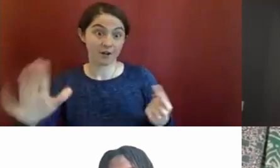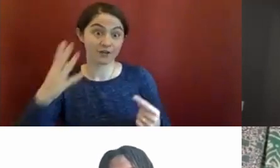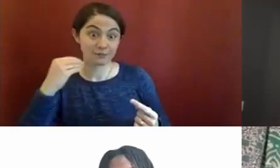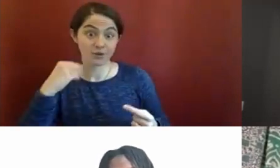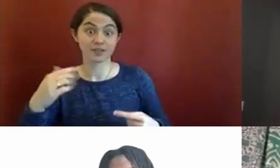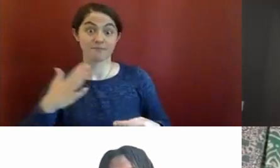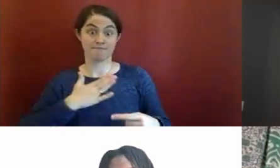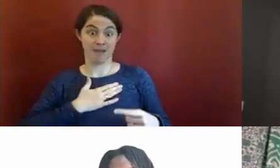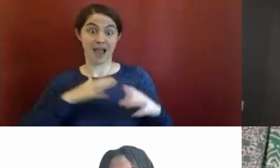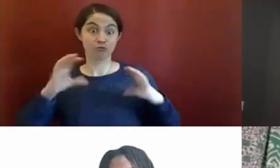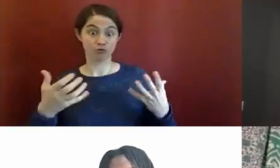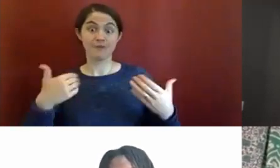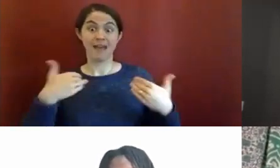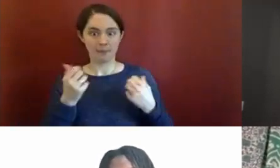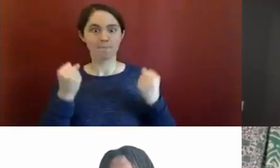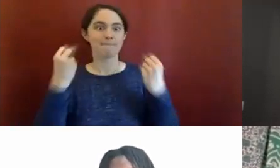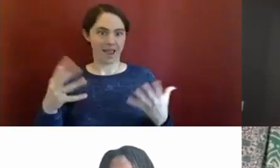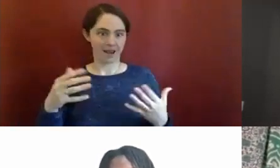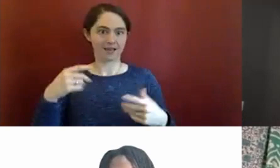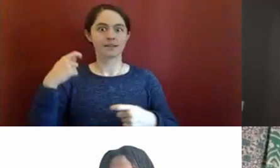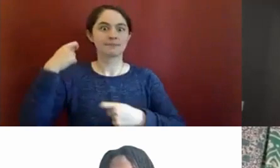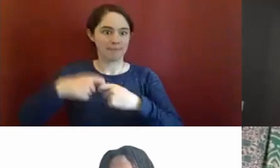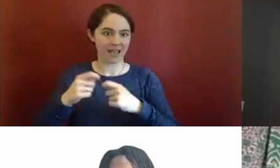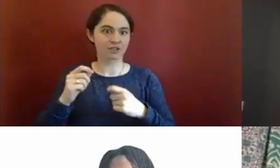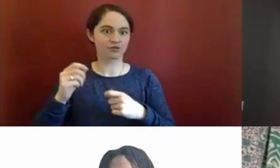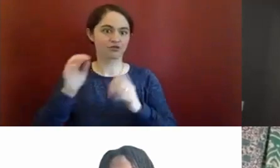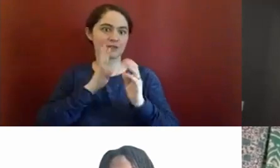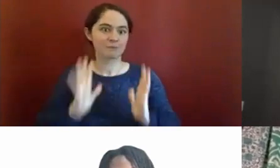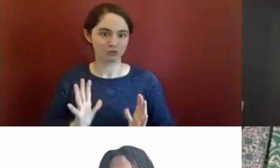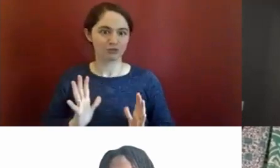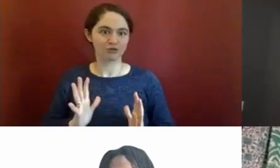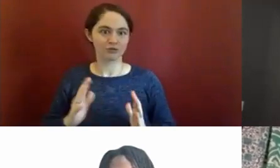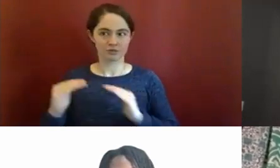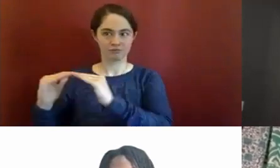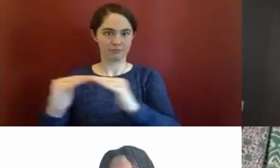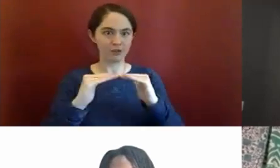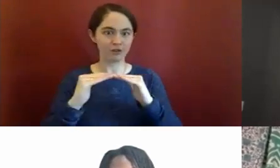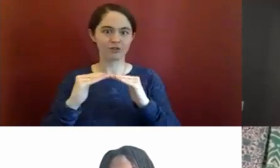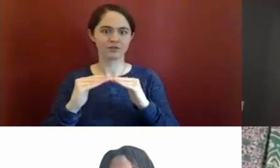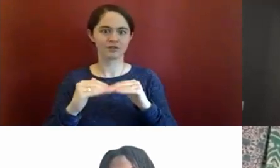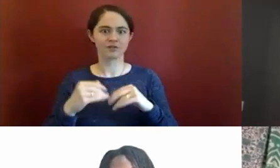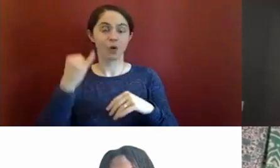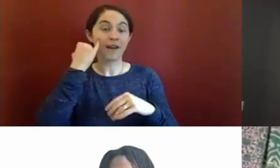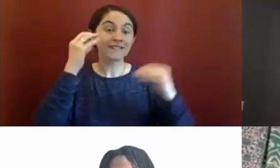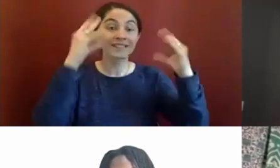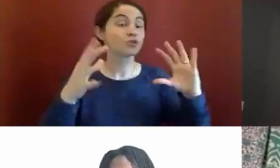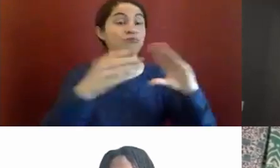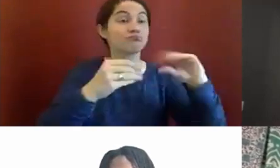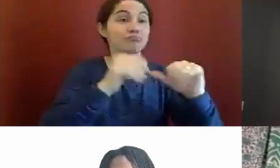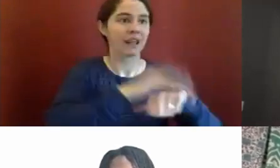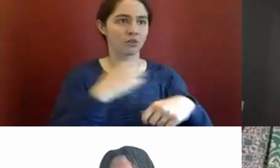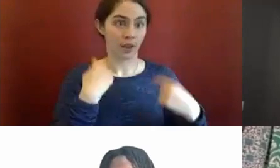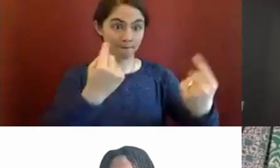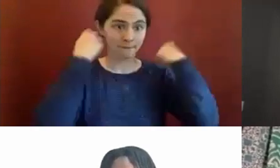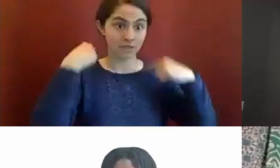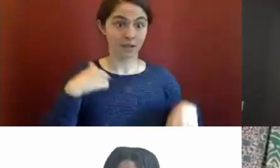Spanish speakers in my classrooms. So to be able to have someone I could turn around to and say like, oh, like, what did he mean? And